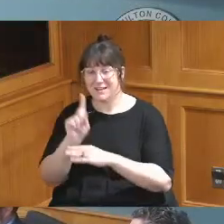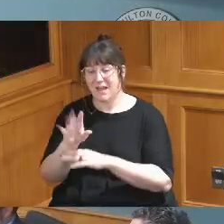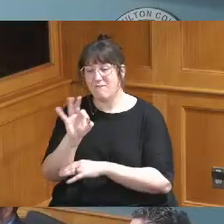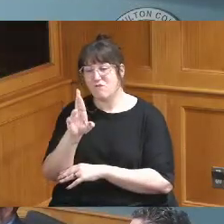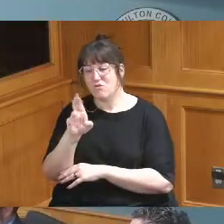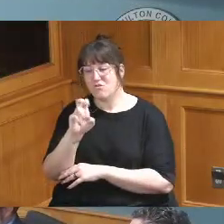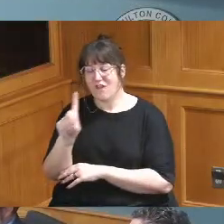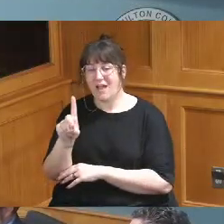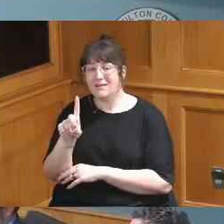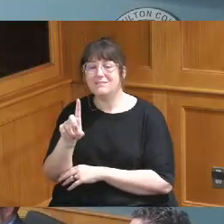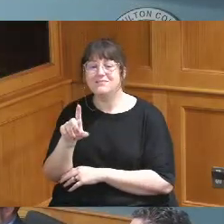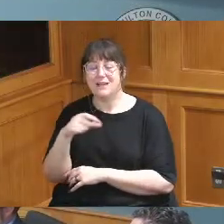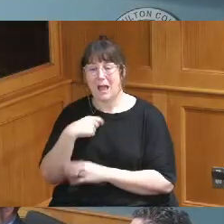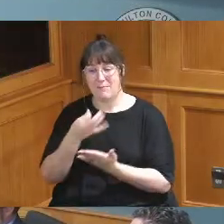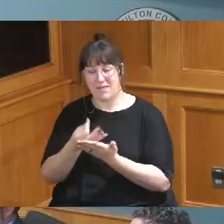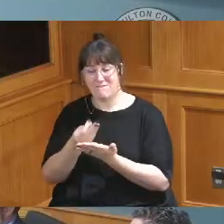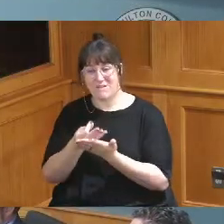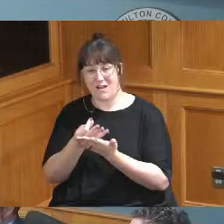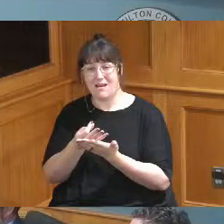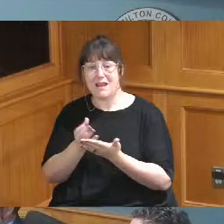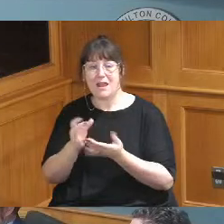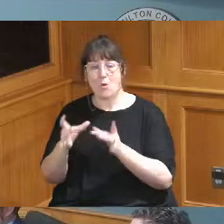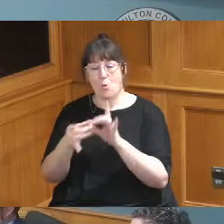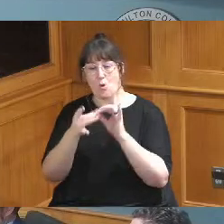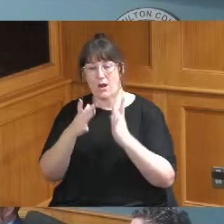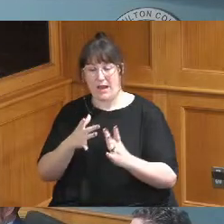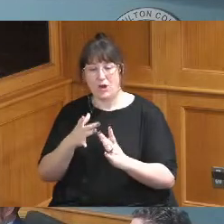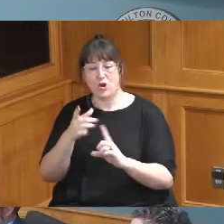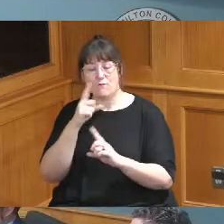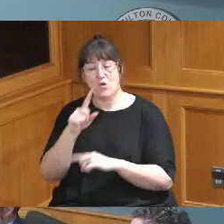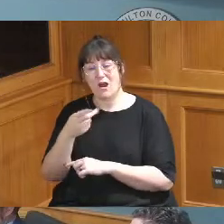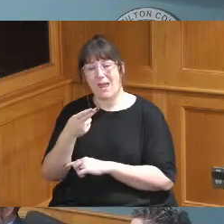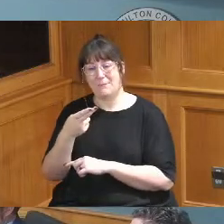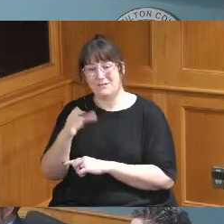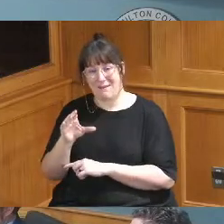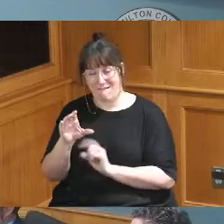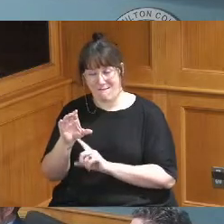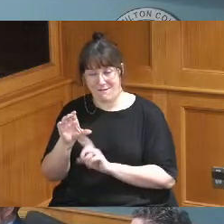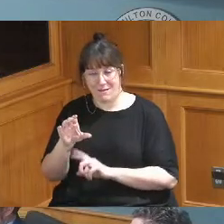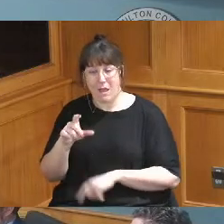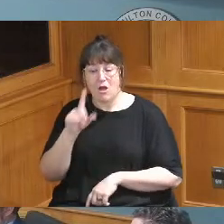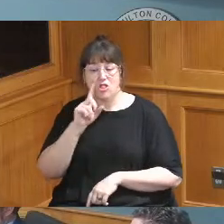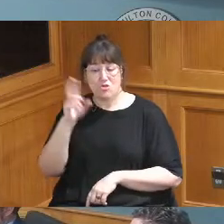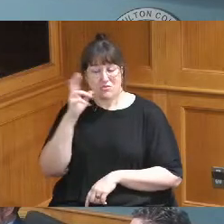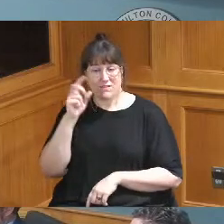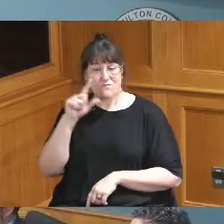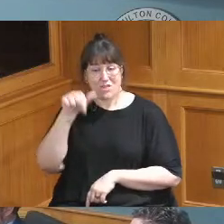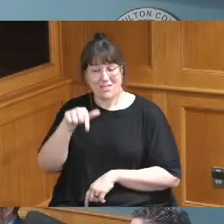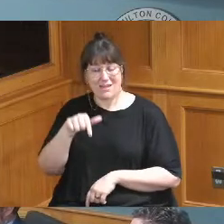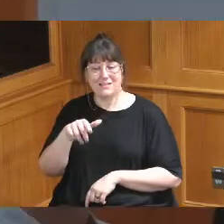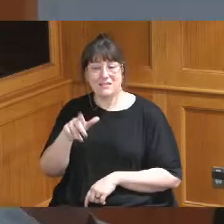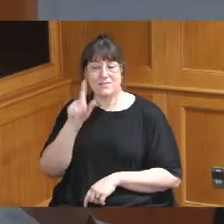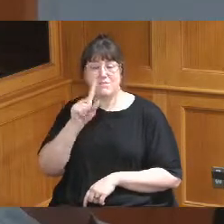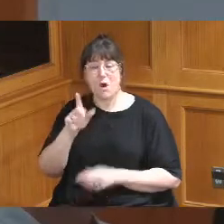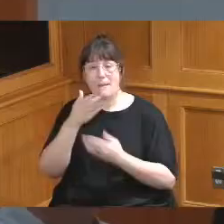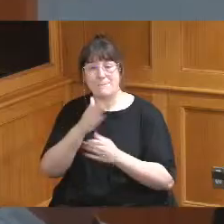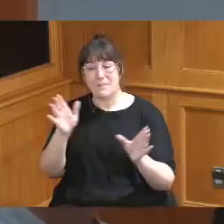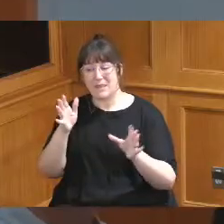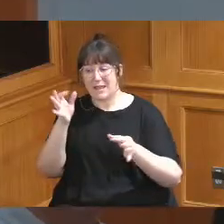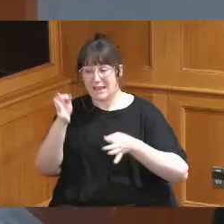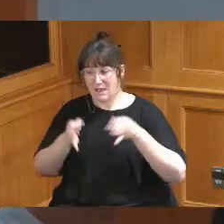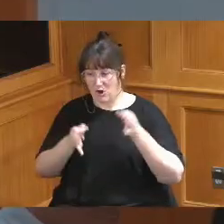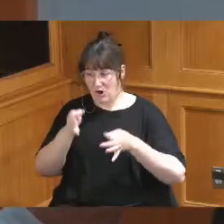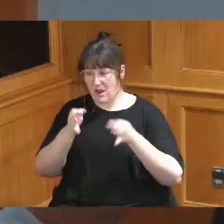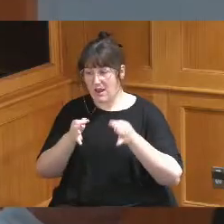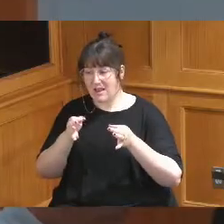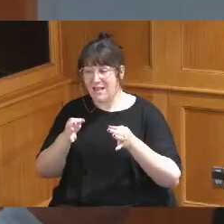funding coordinator for the Hamilton County Engineers Office. The purpose of this hearing is to allow the public and municipalities the opportunity